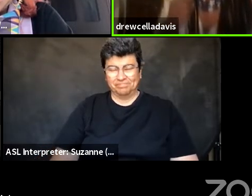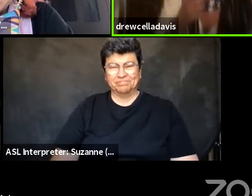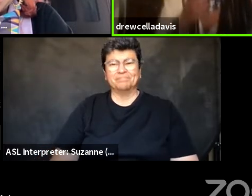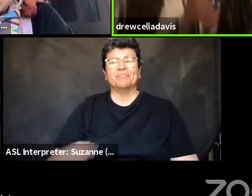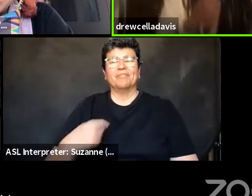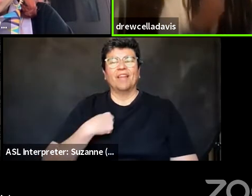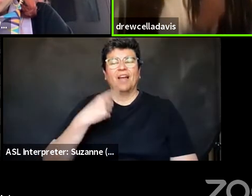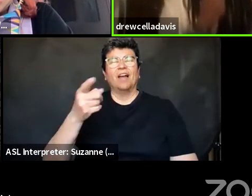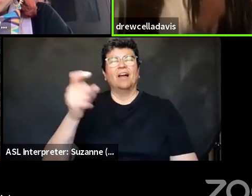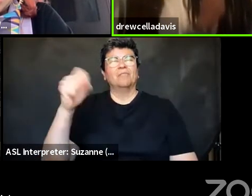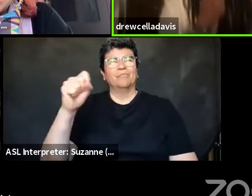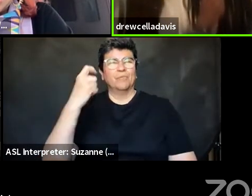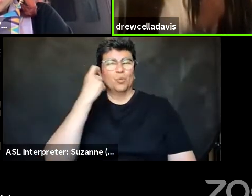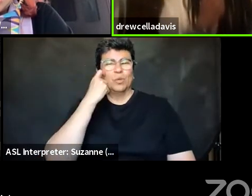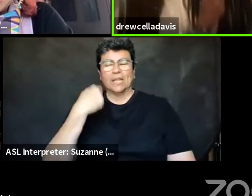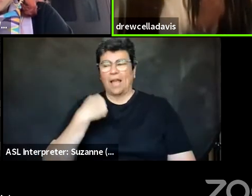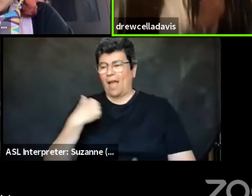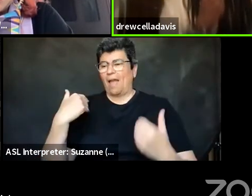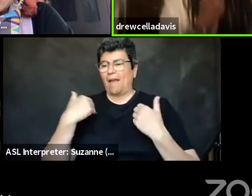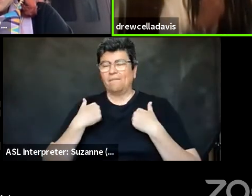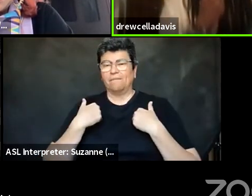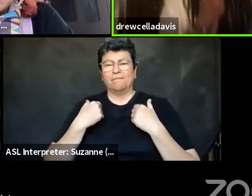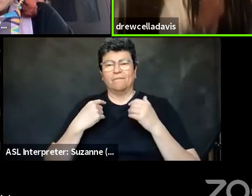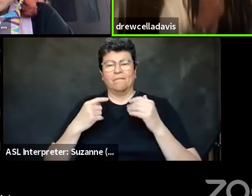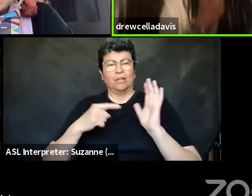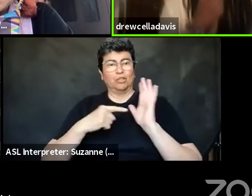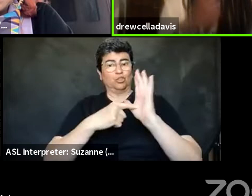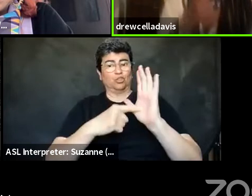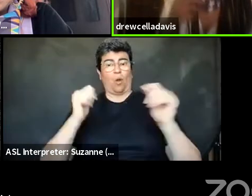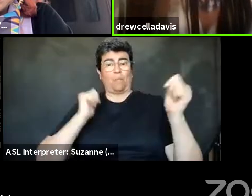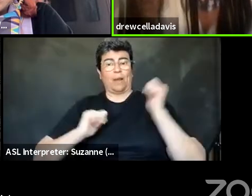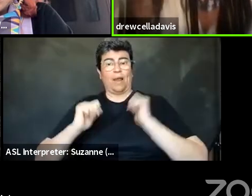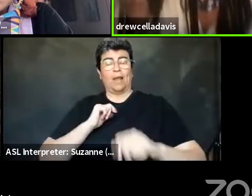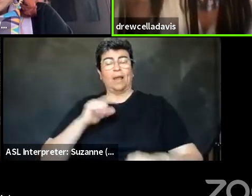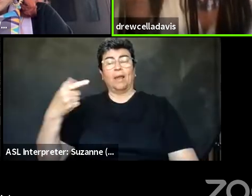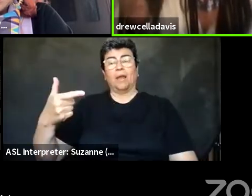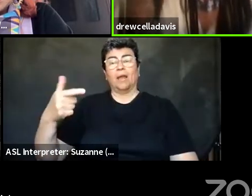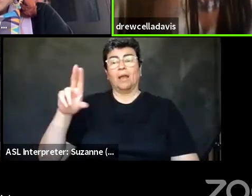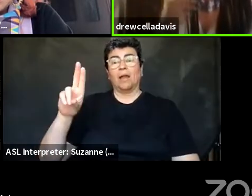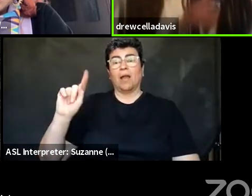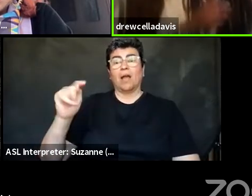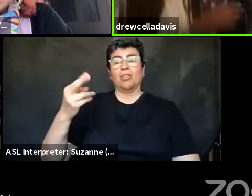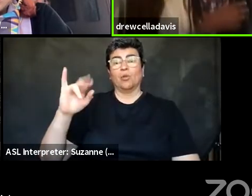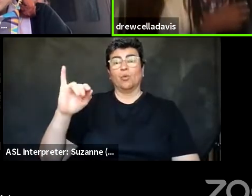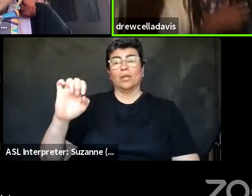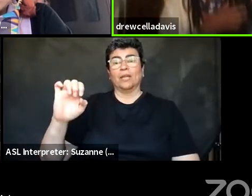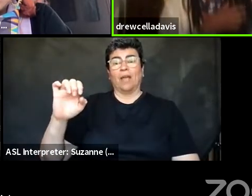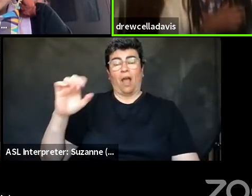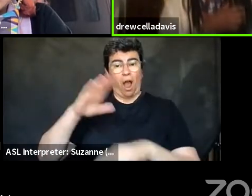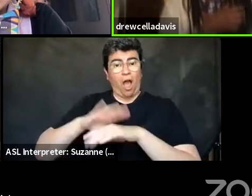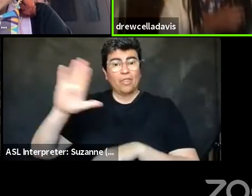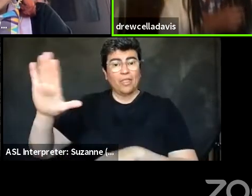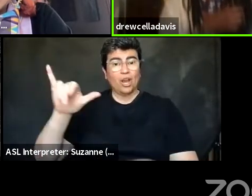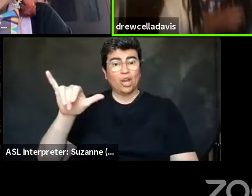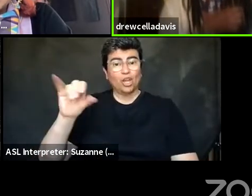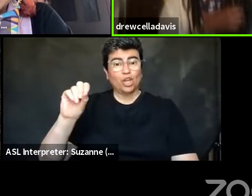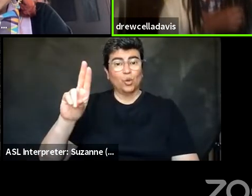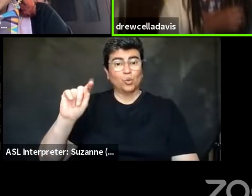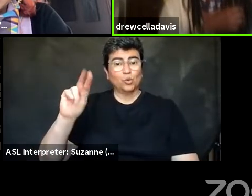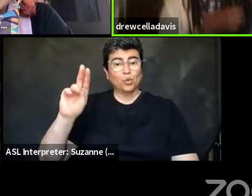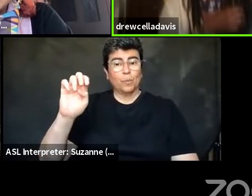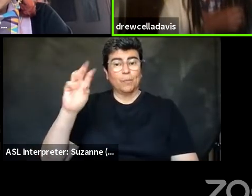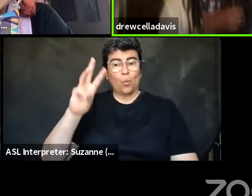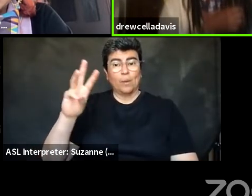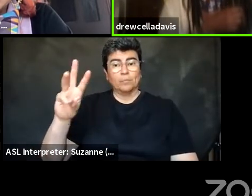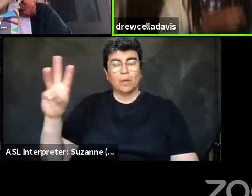had a showing of a play at the Guthrie, and it was on their YouTube website.